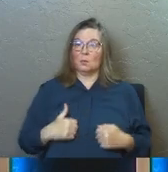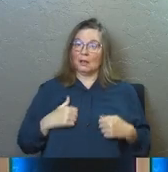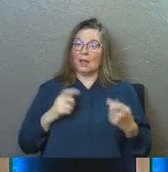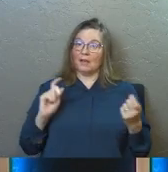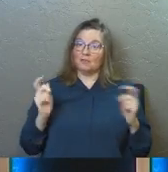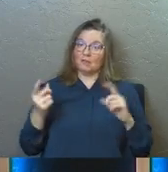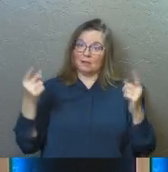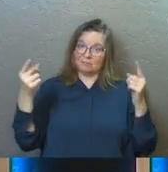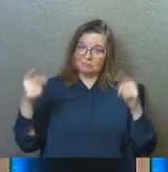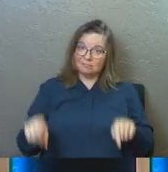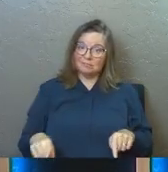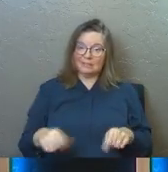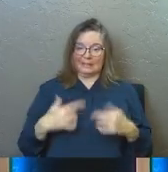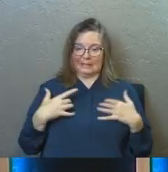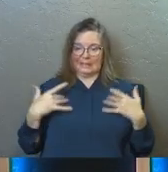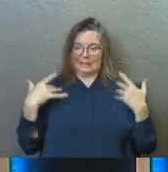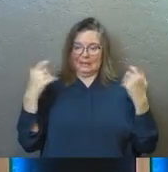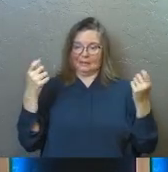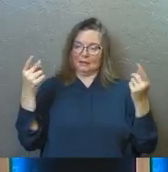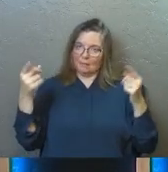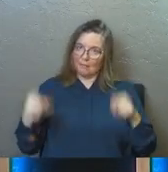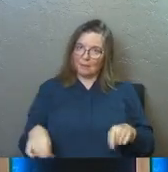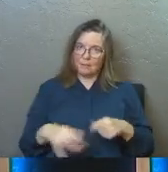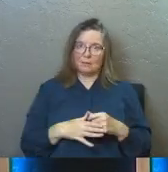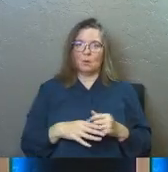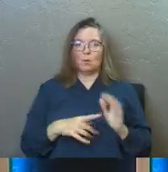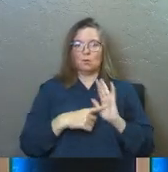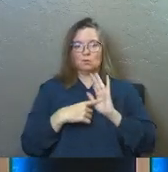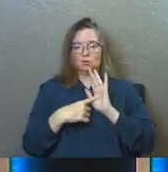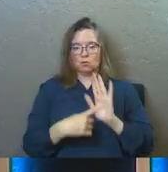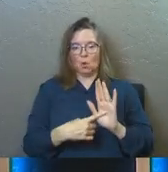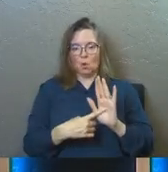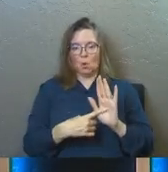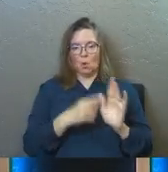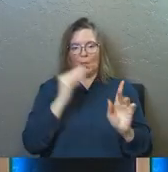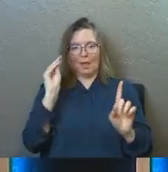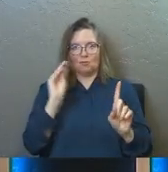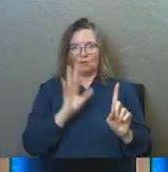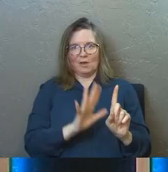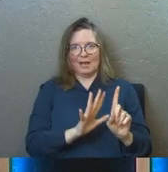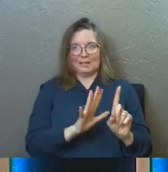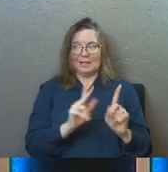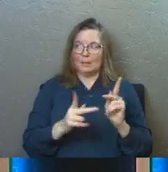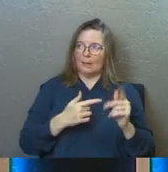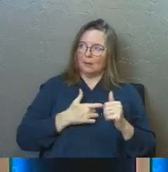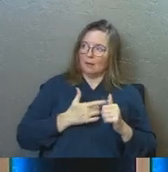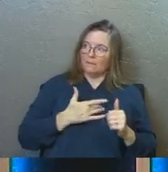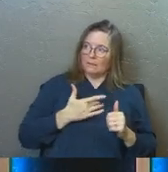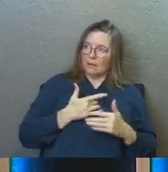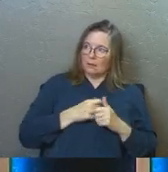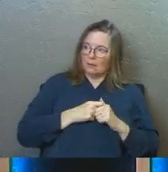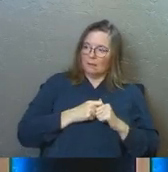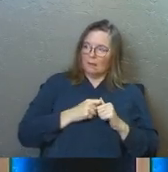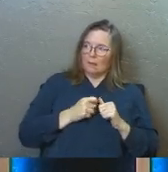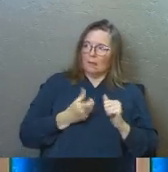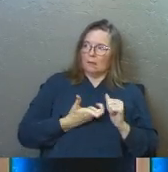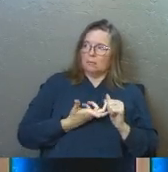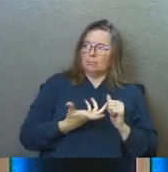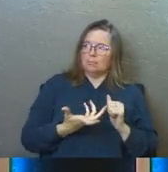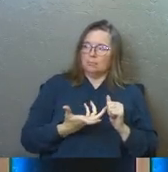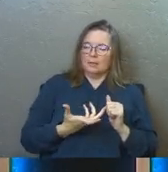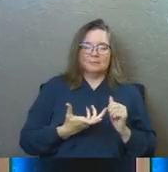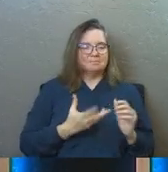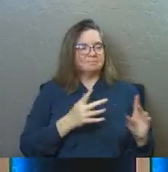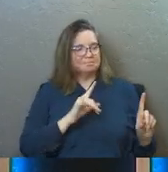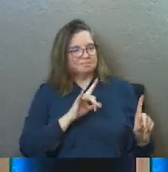change comes in. That's where healing comes in. When we show that grace and people bring that confession, and when we bring that confession to those